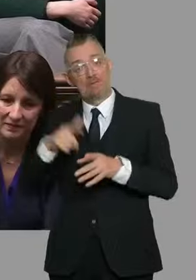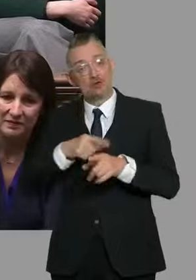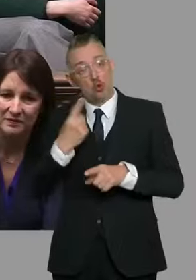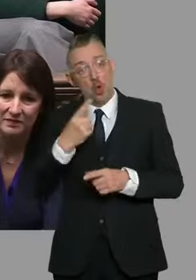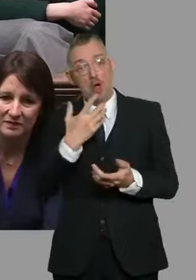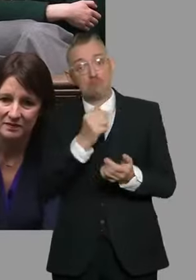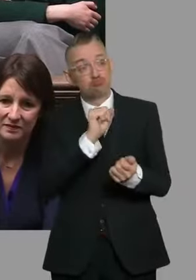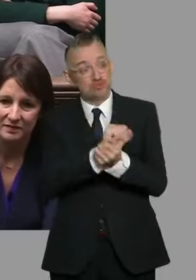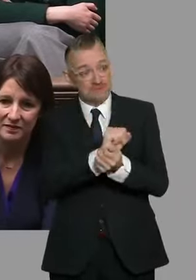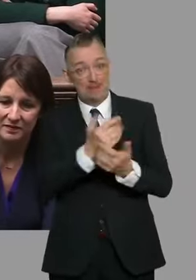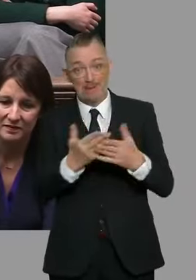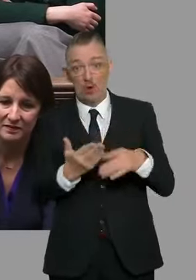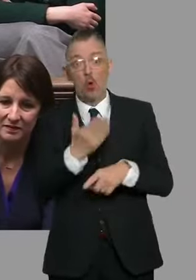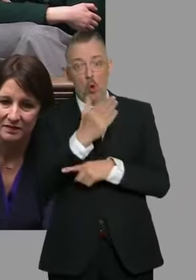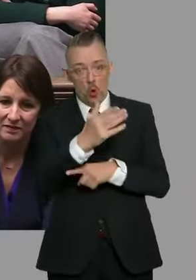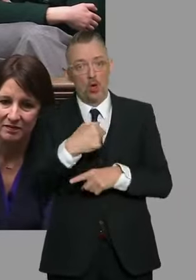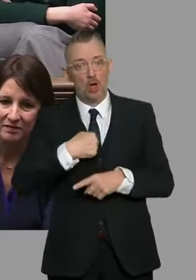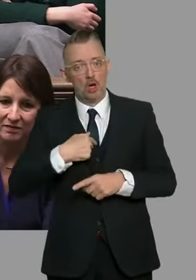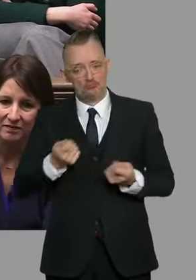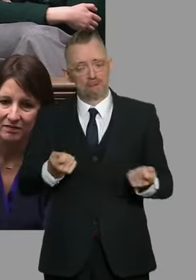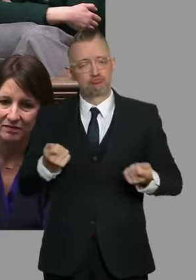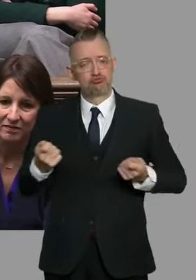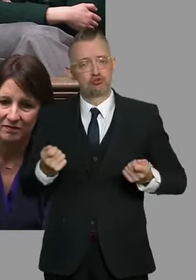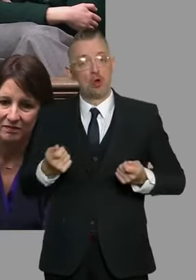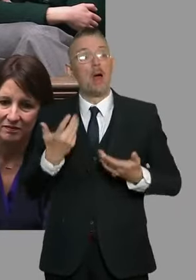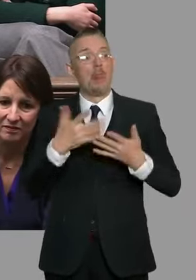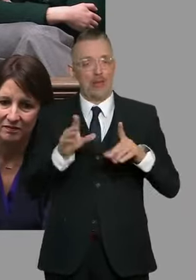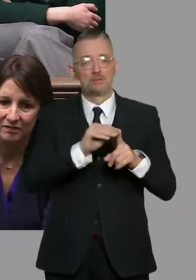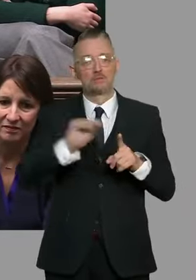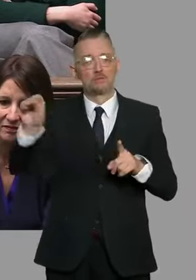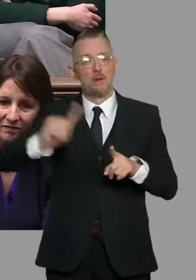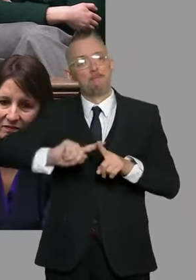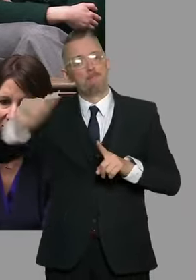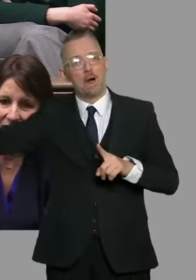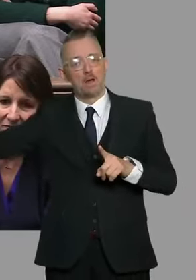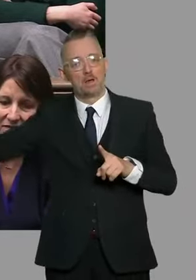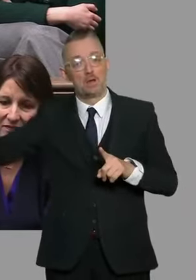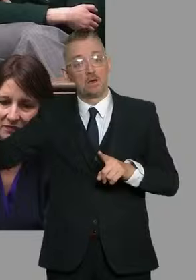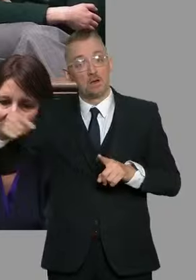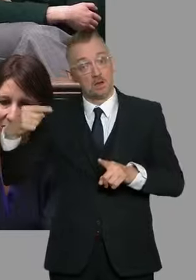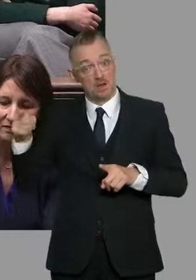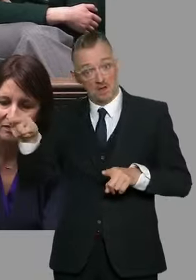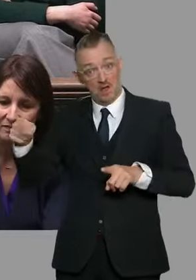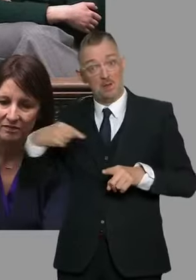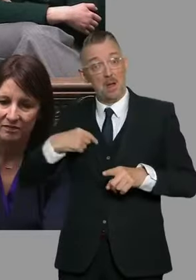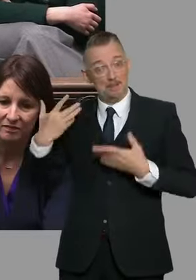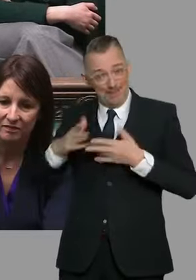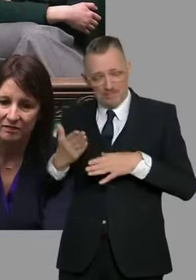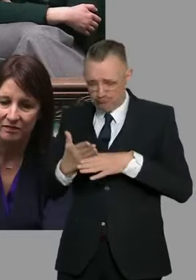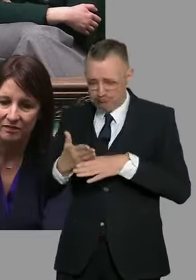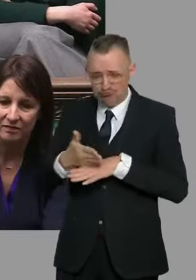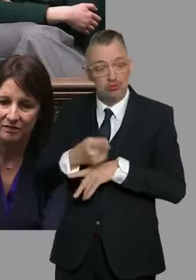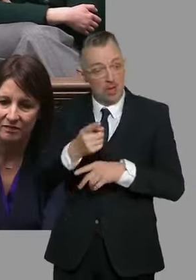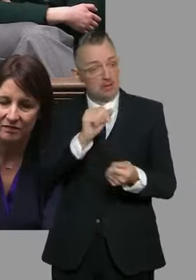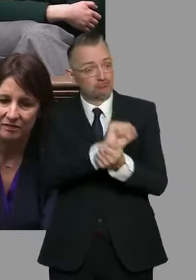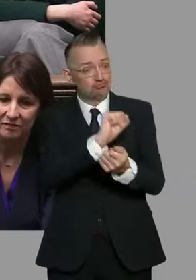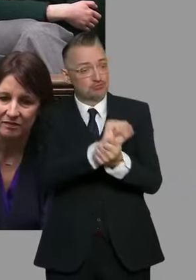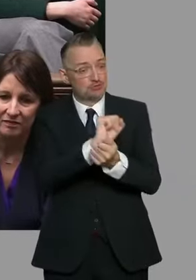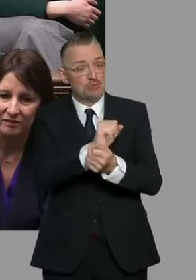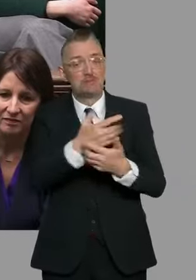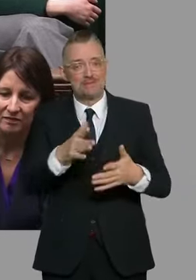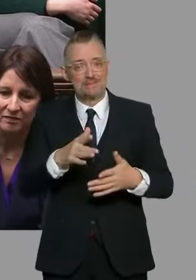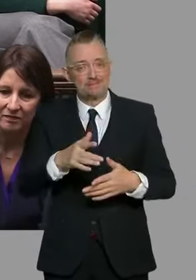So while she's talking, I was actually doing the hard yards of convicting those that should be in prison. And she presided